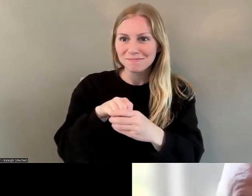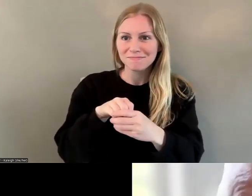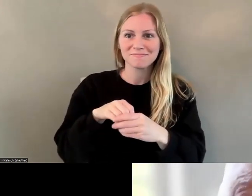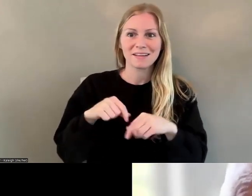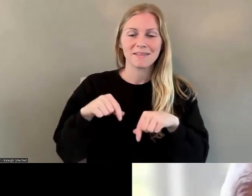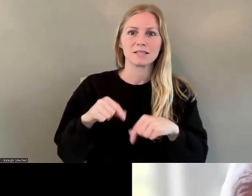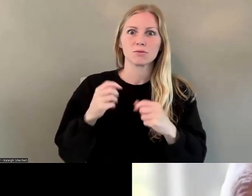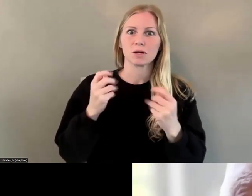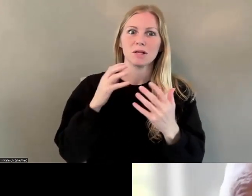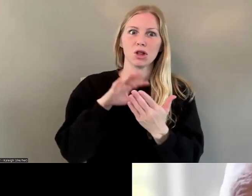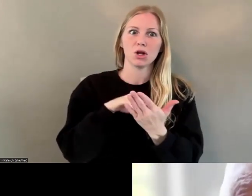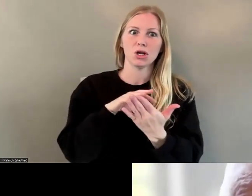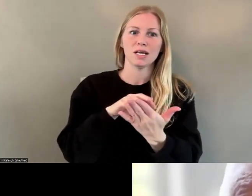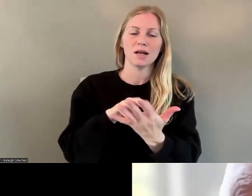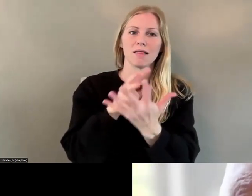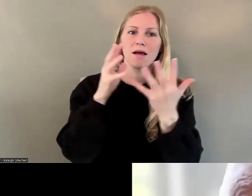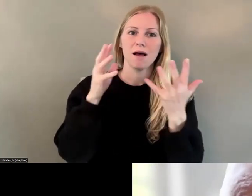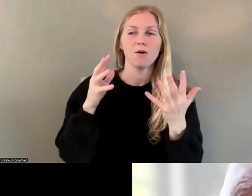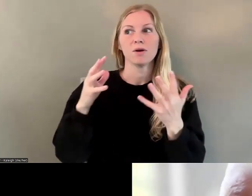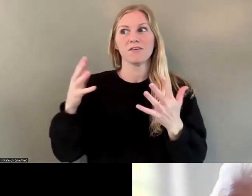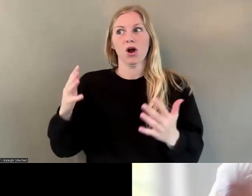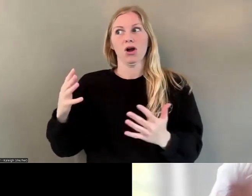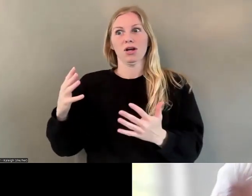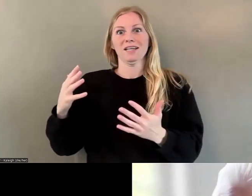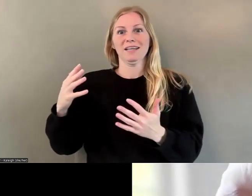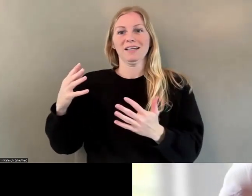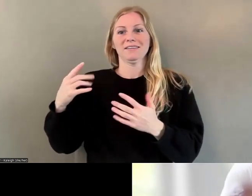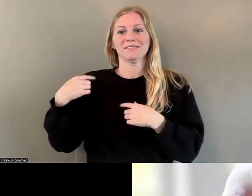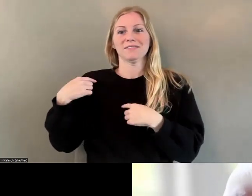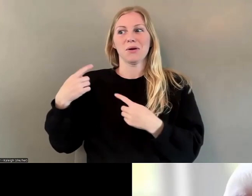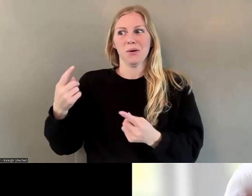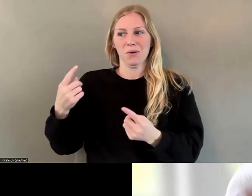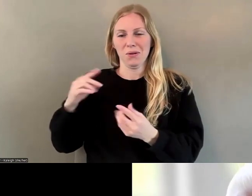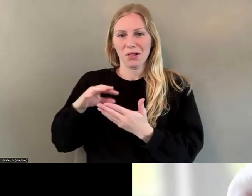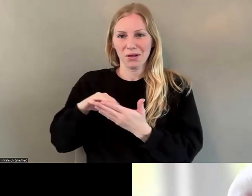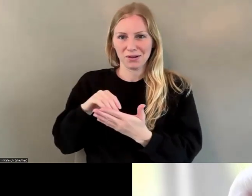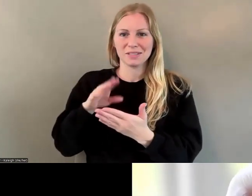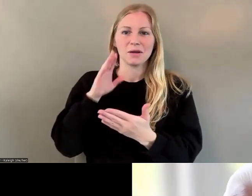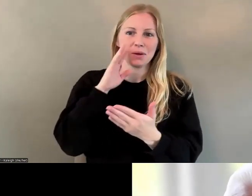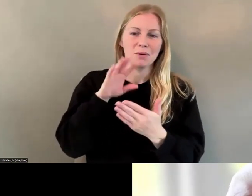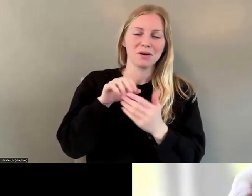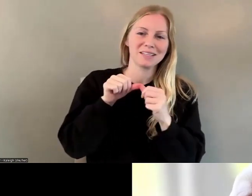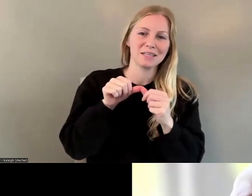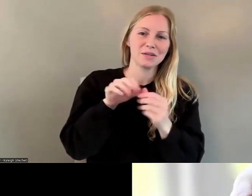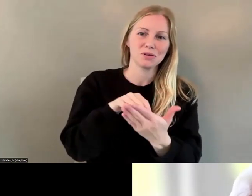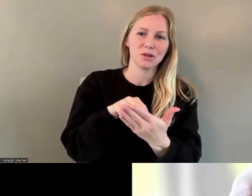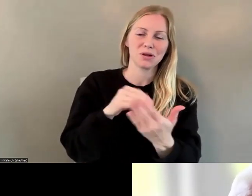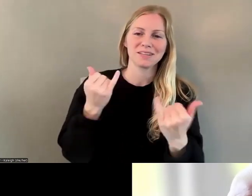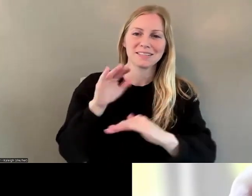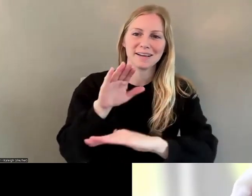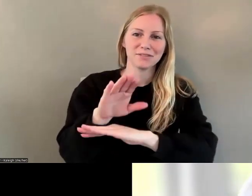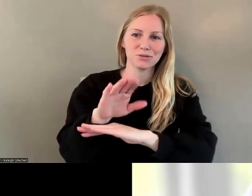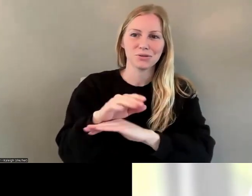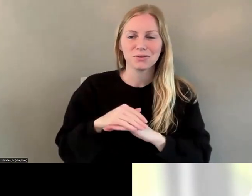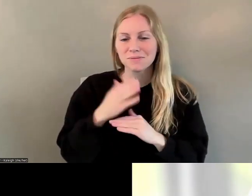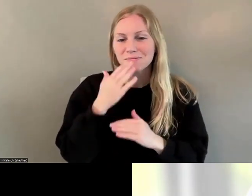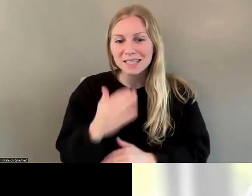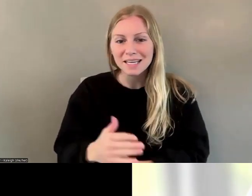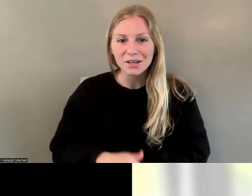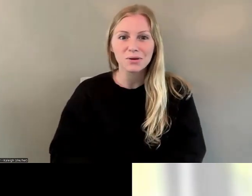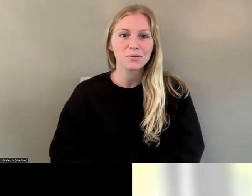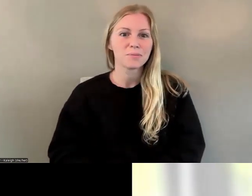we'll be learning already have learned earlier and will learn throughout the course of this afternoon. Thank you. Thank you, Barbara.